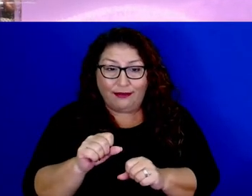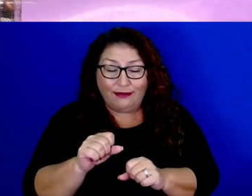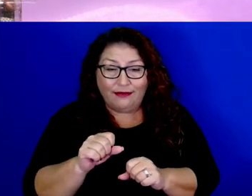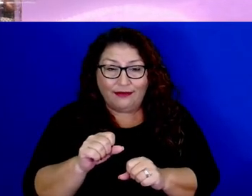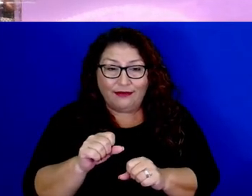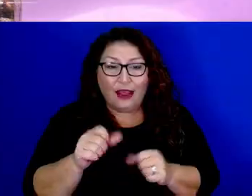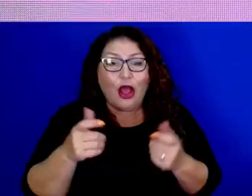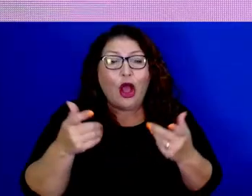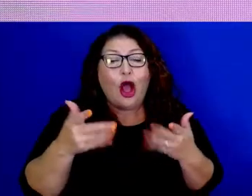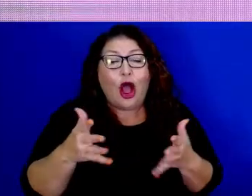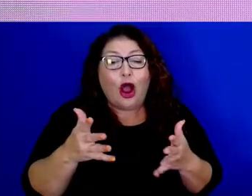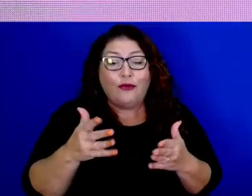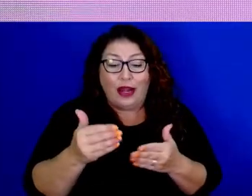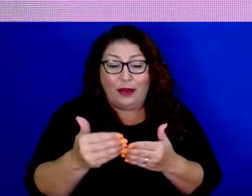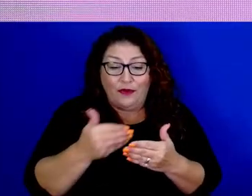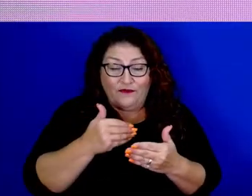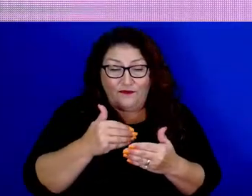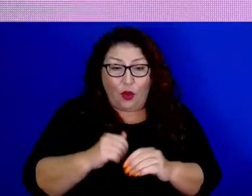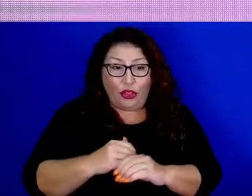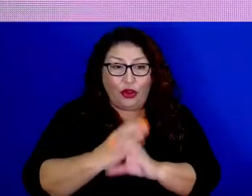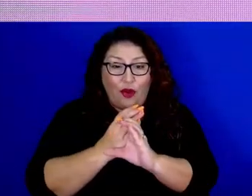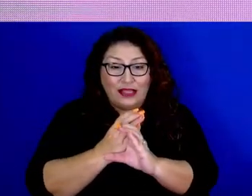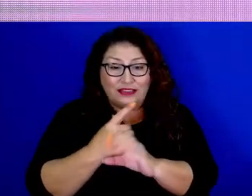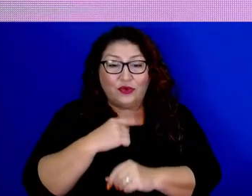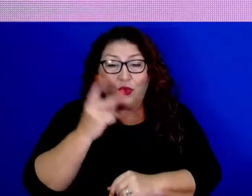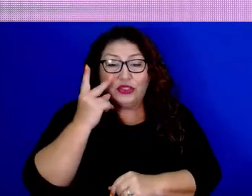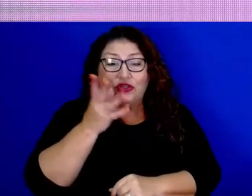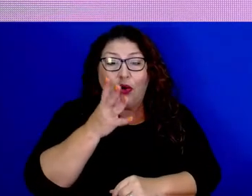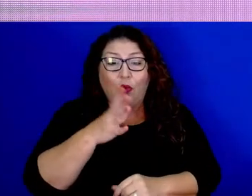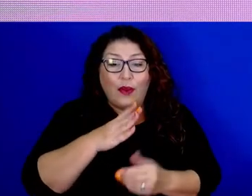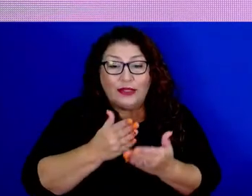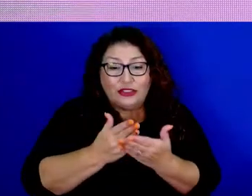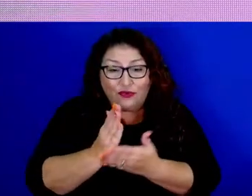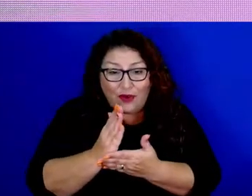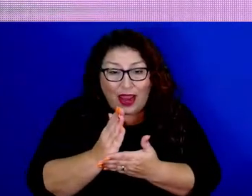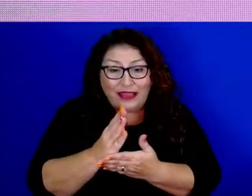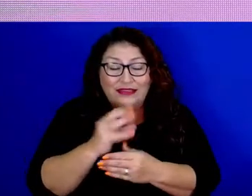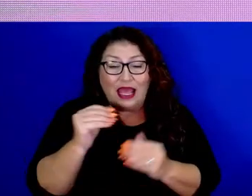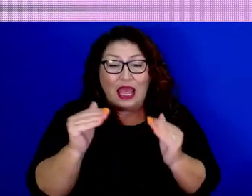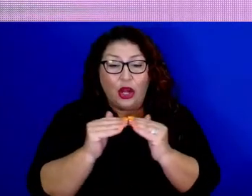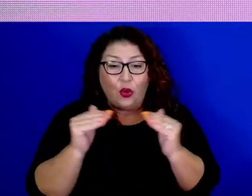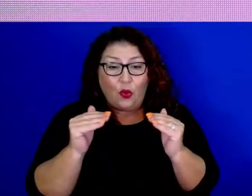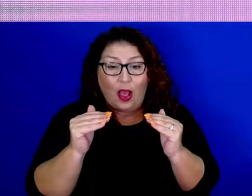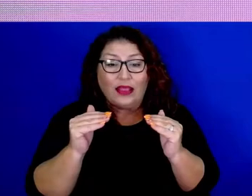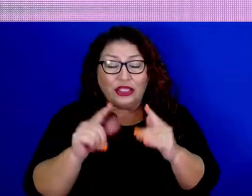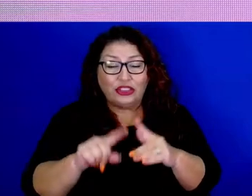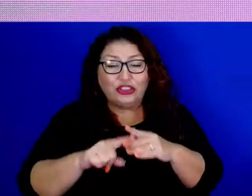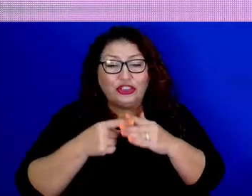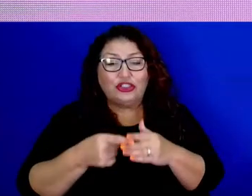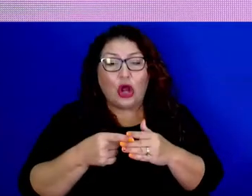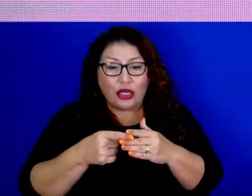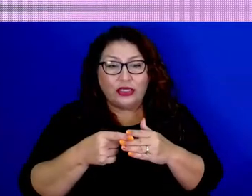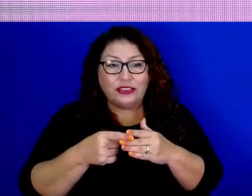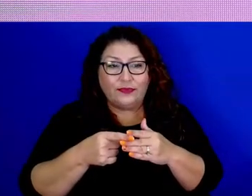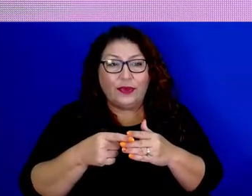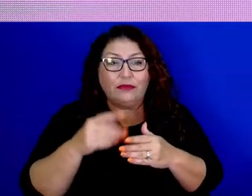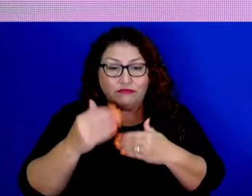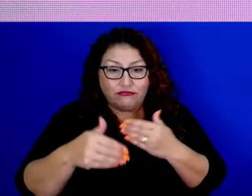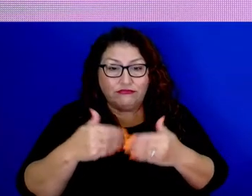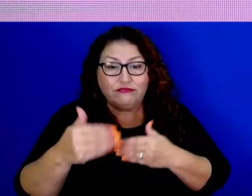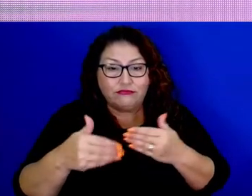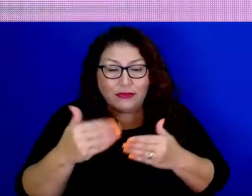the crisis, we saw women's rights and equality starting to be rolled back in some countries.